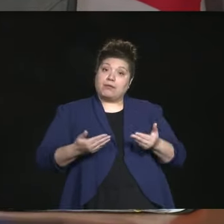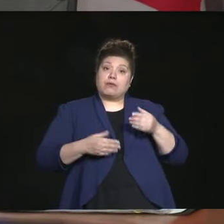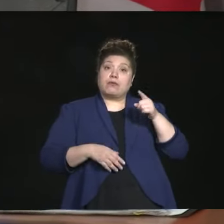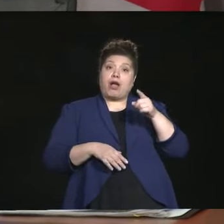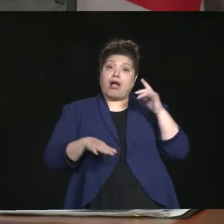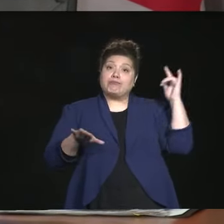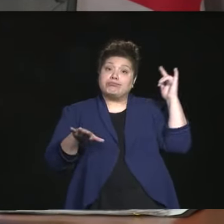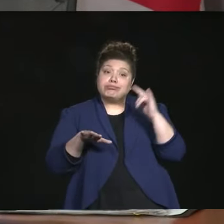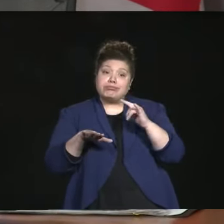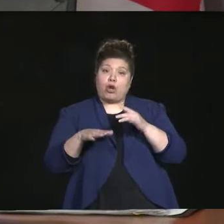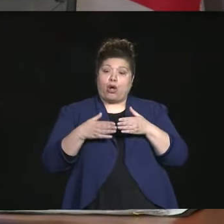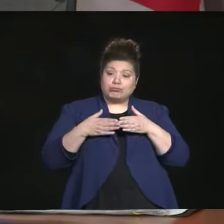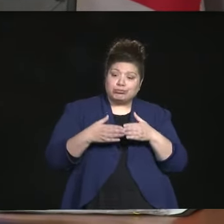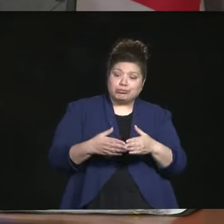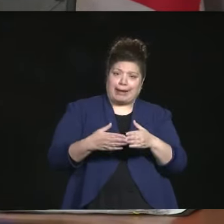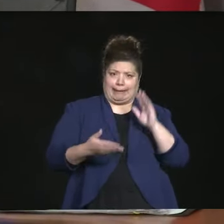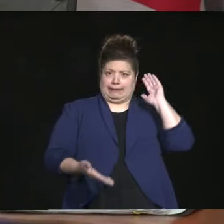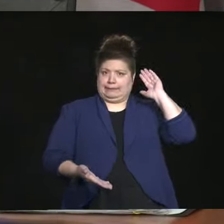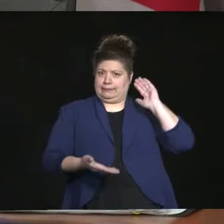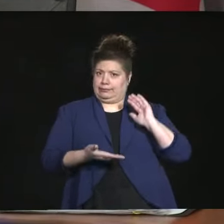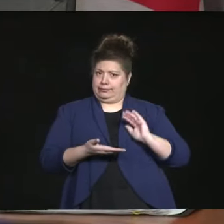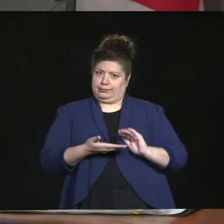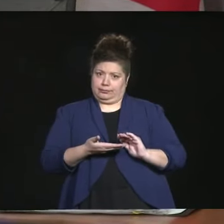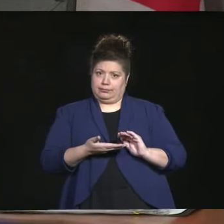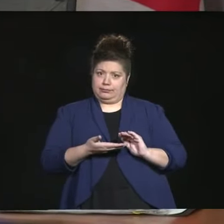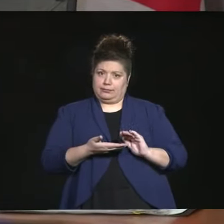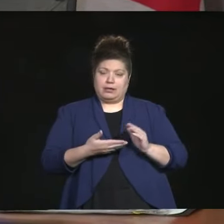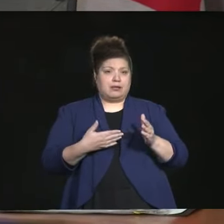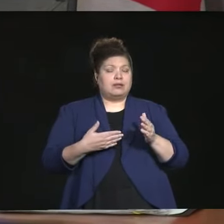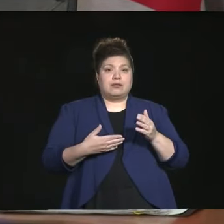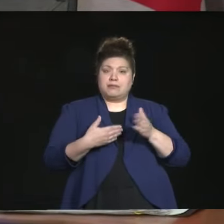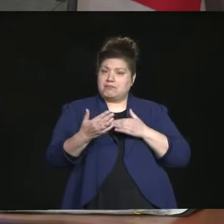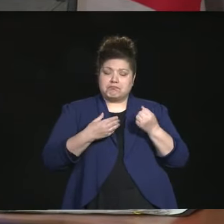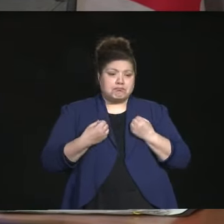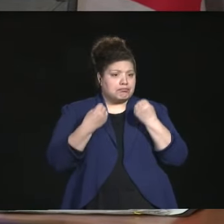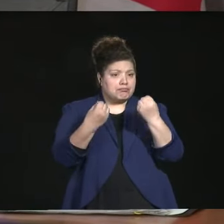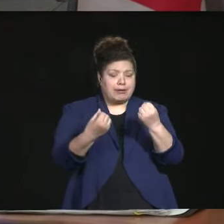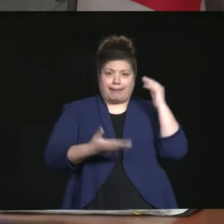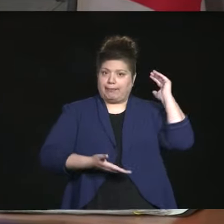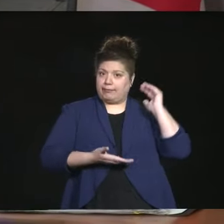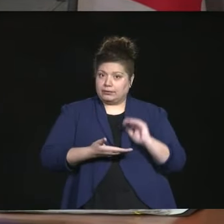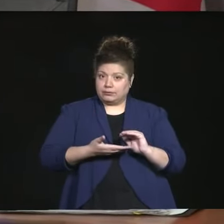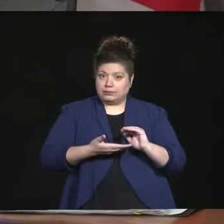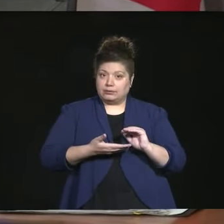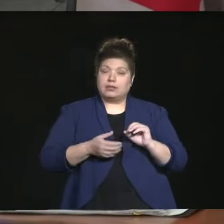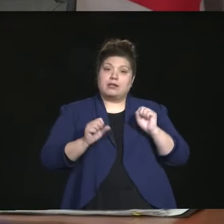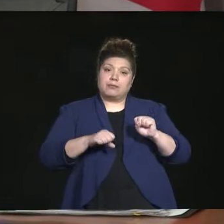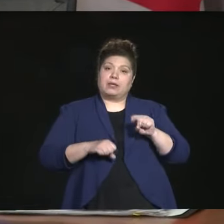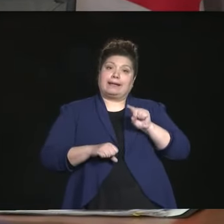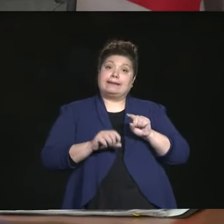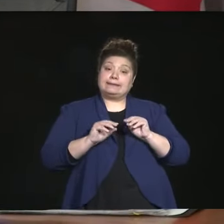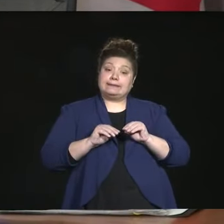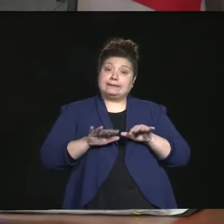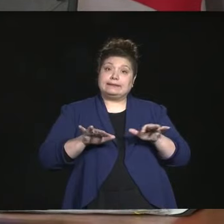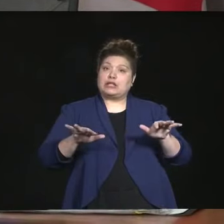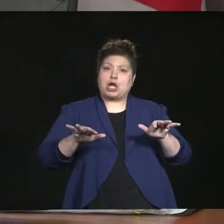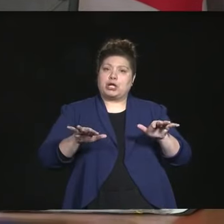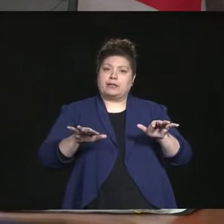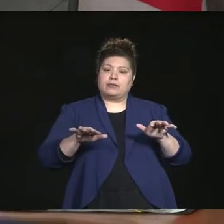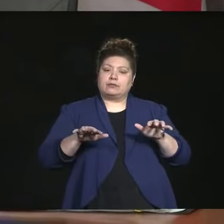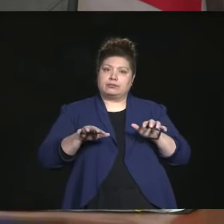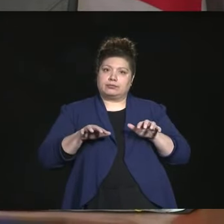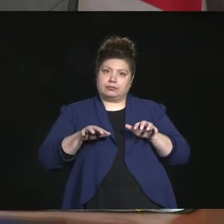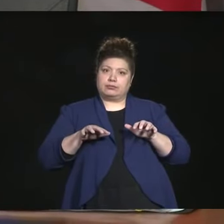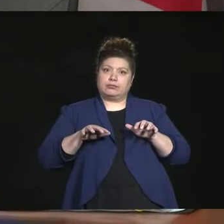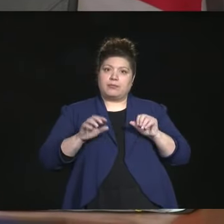any entry point can potentially reduce the introduction, of course, to Canada. And